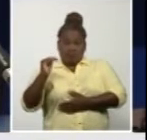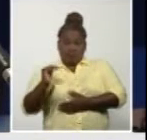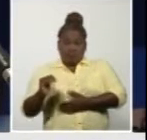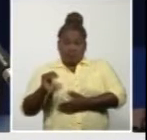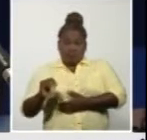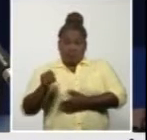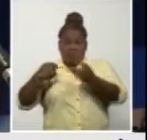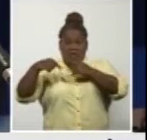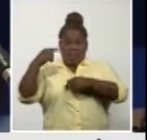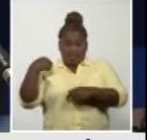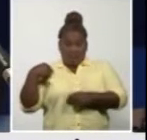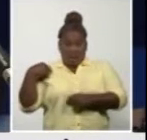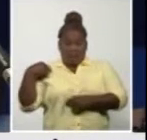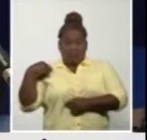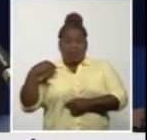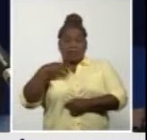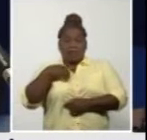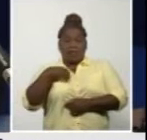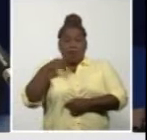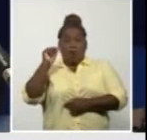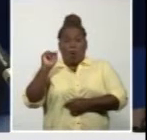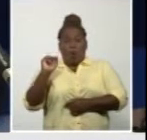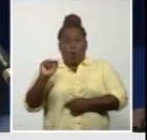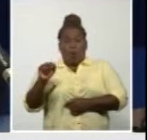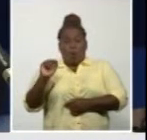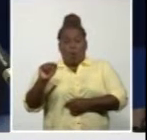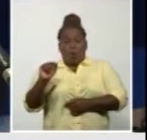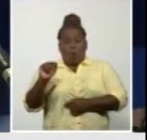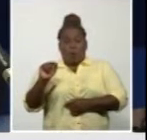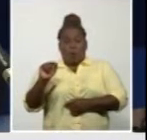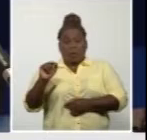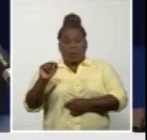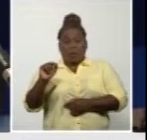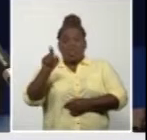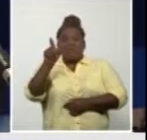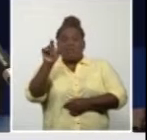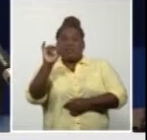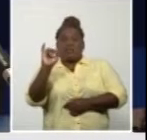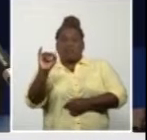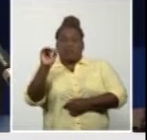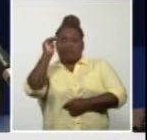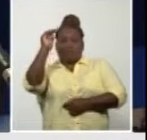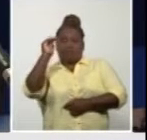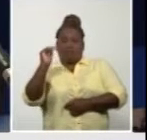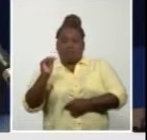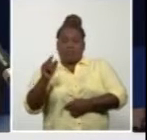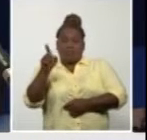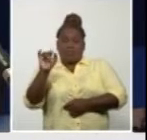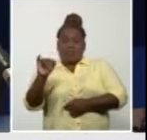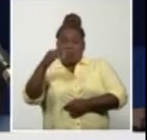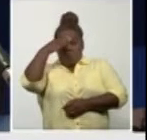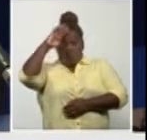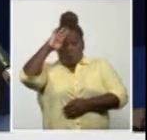yesterday, today the island is holding the 16th place.